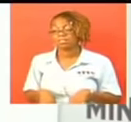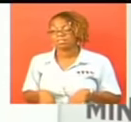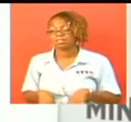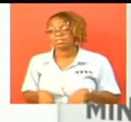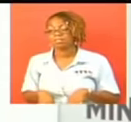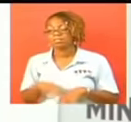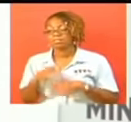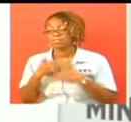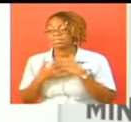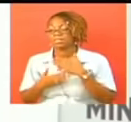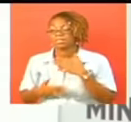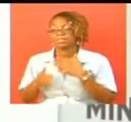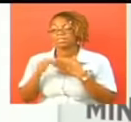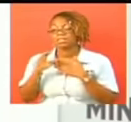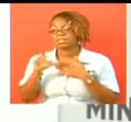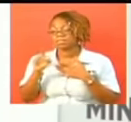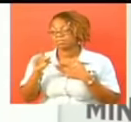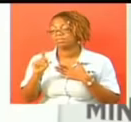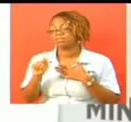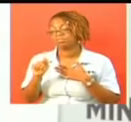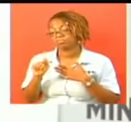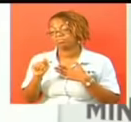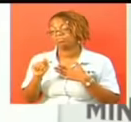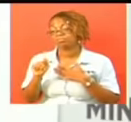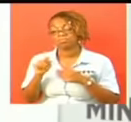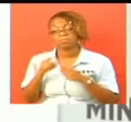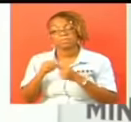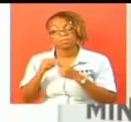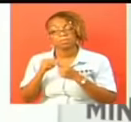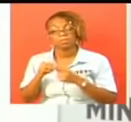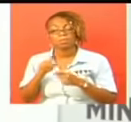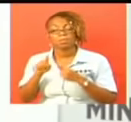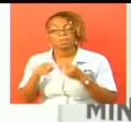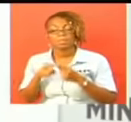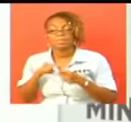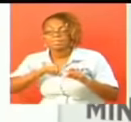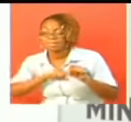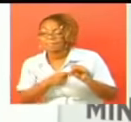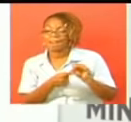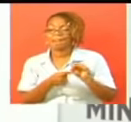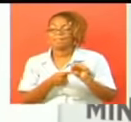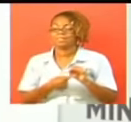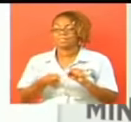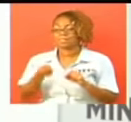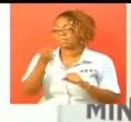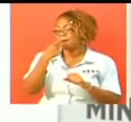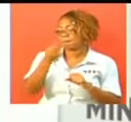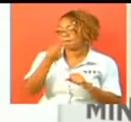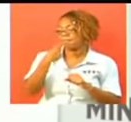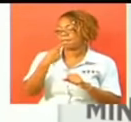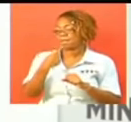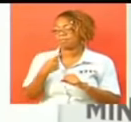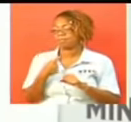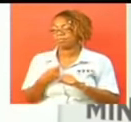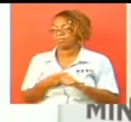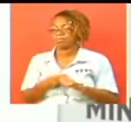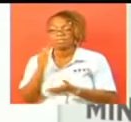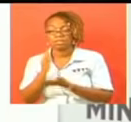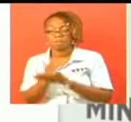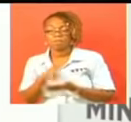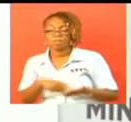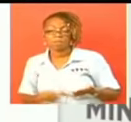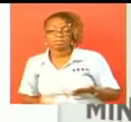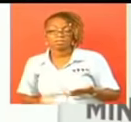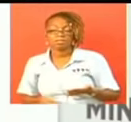more so when you now start the contraceptive pill. That's important information. What I'm asking the public to do is certainly